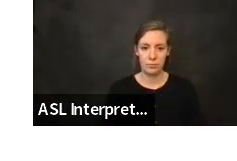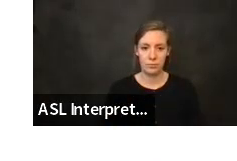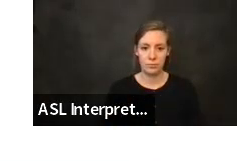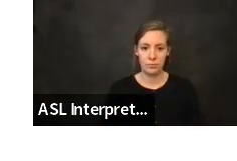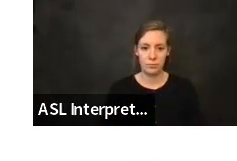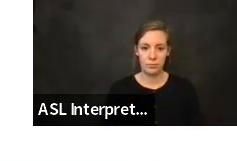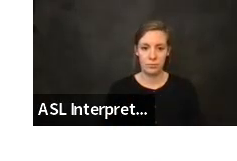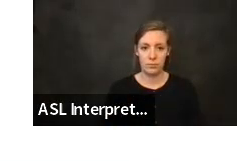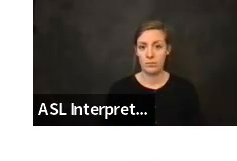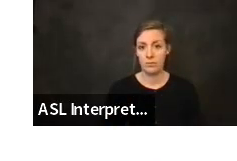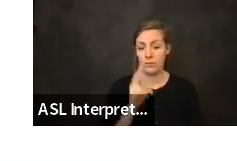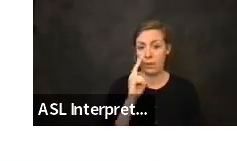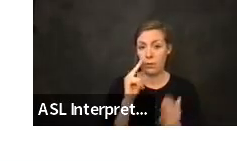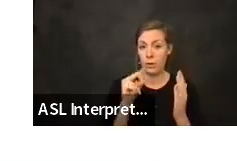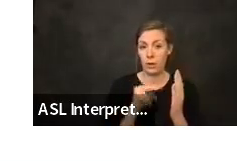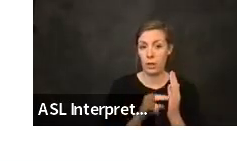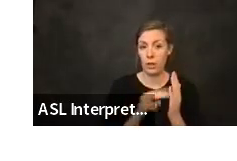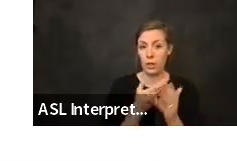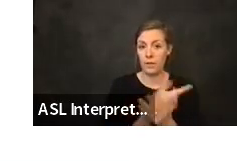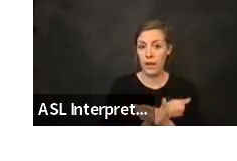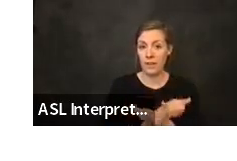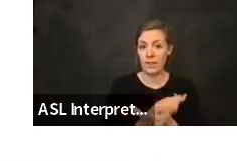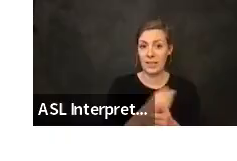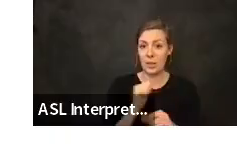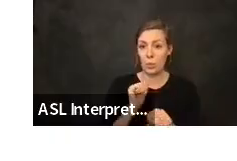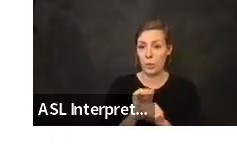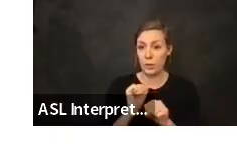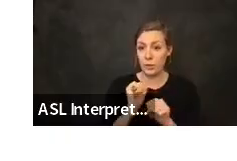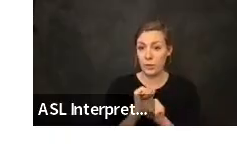Looking at our vaccine administration,